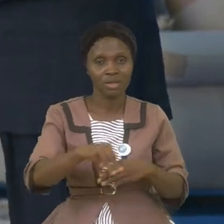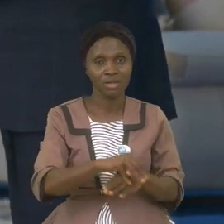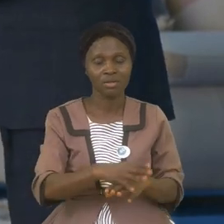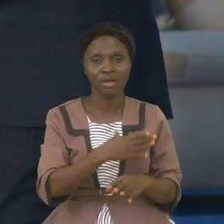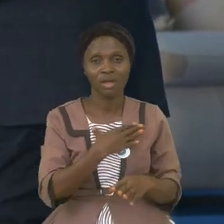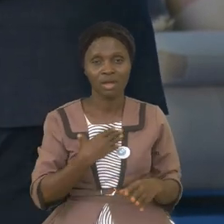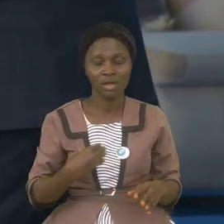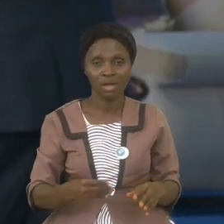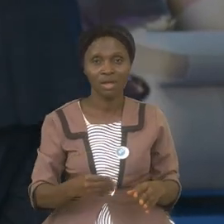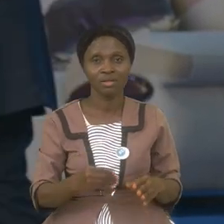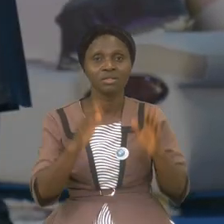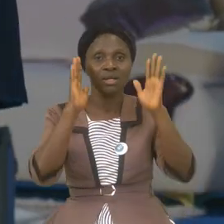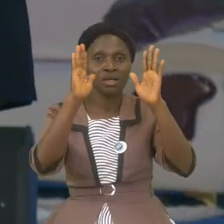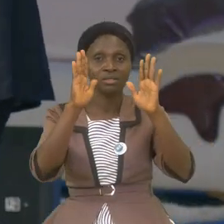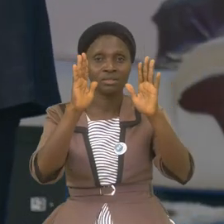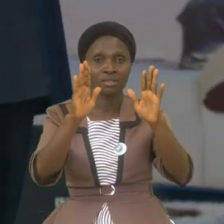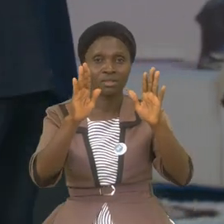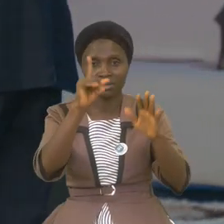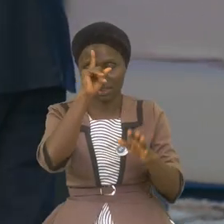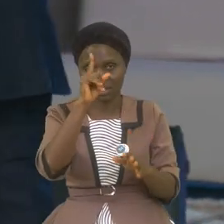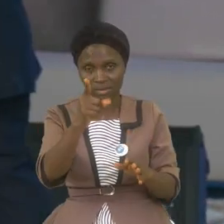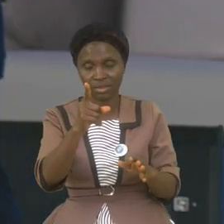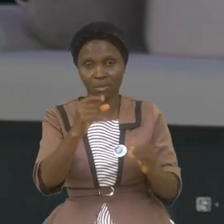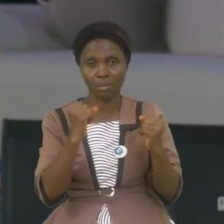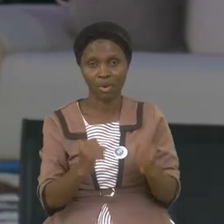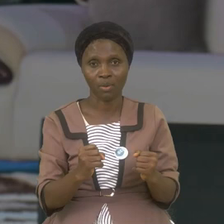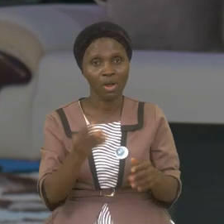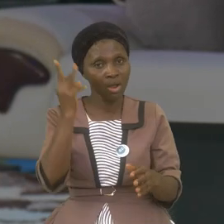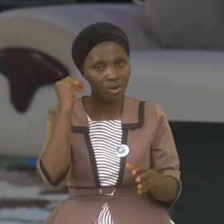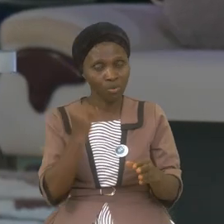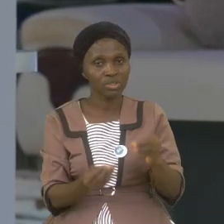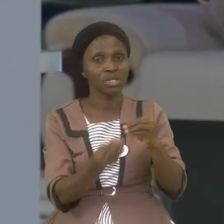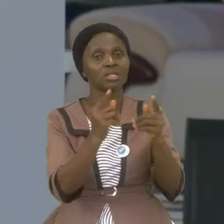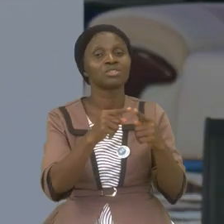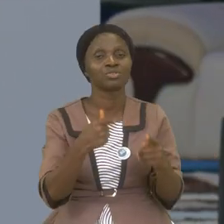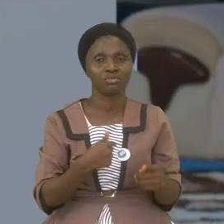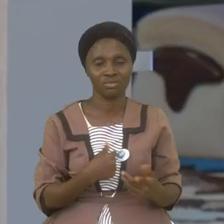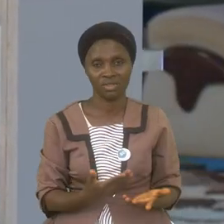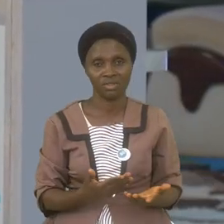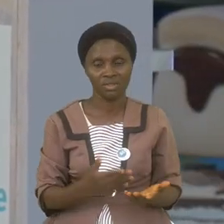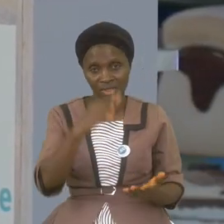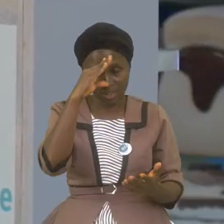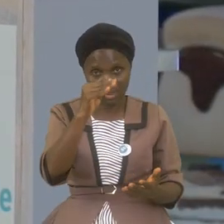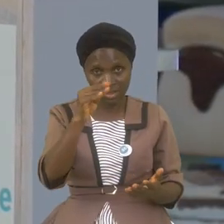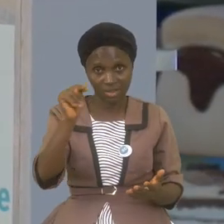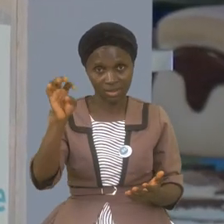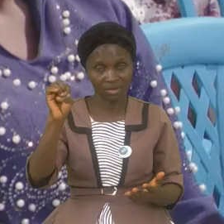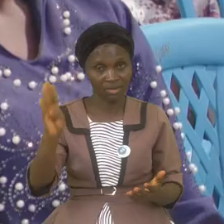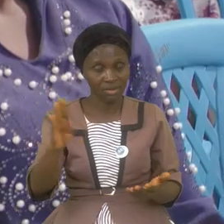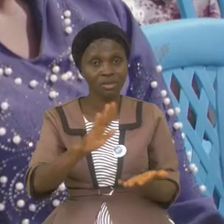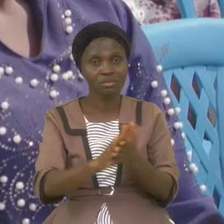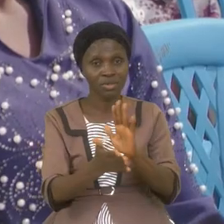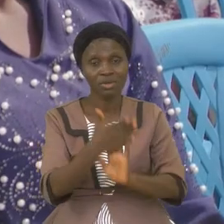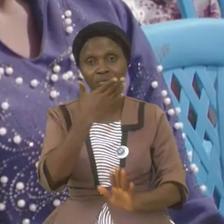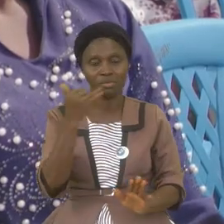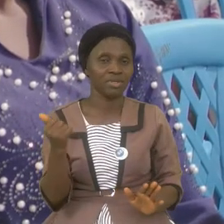majesty was added unto me. He became better than he was before he became a maniac.